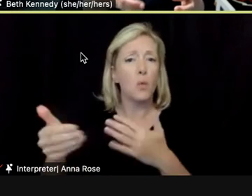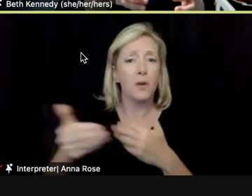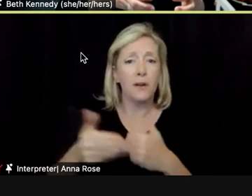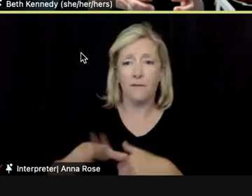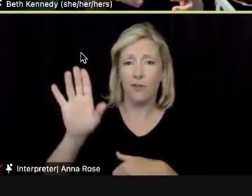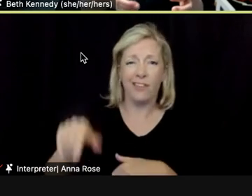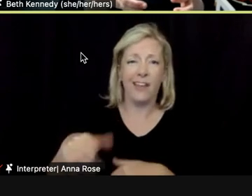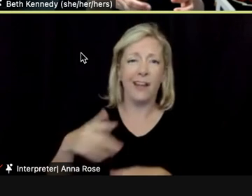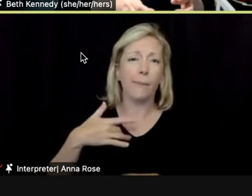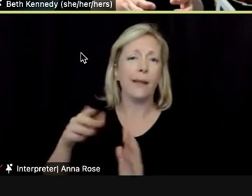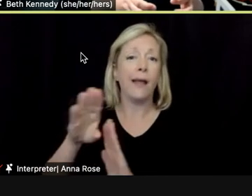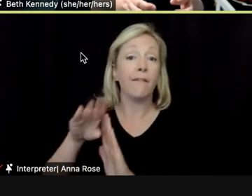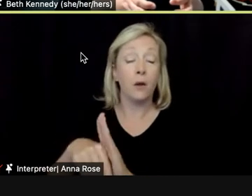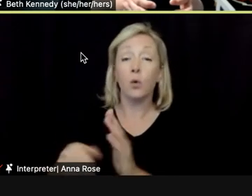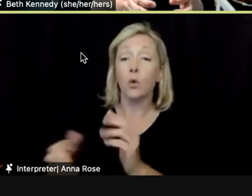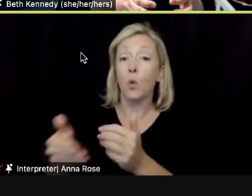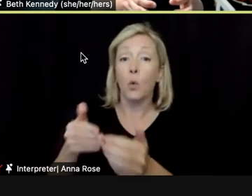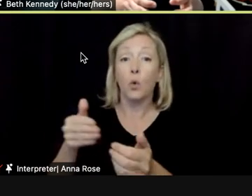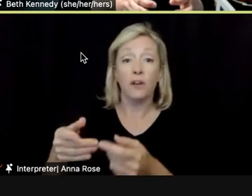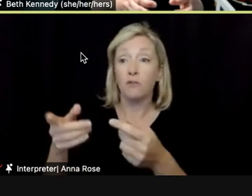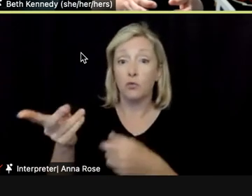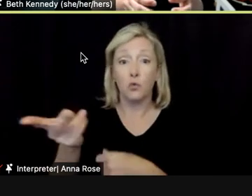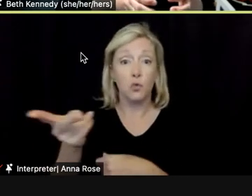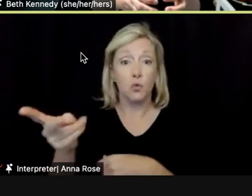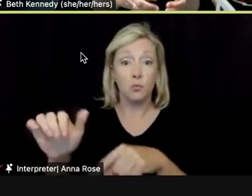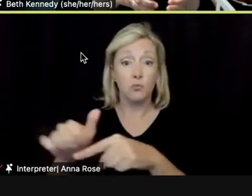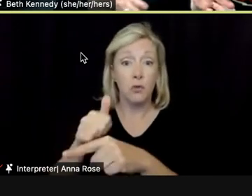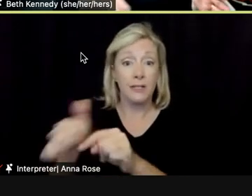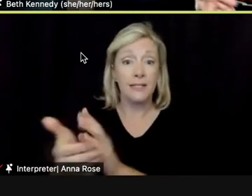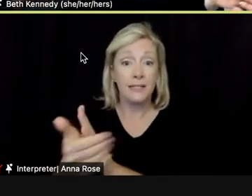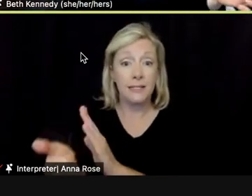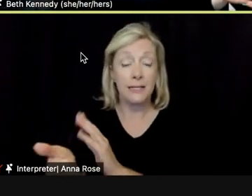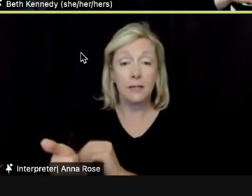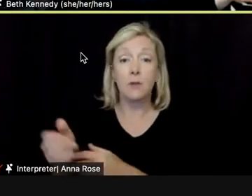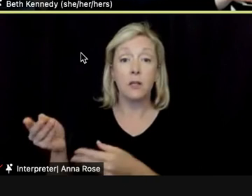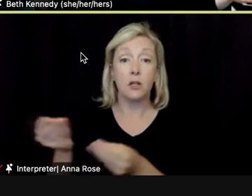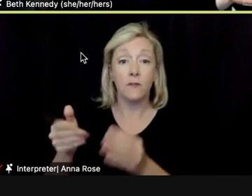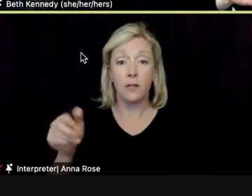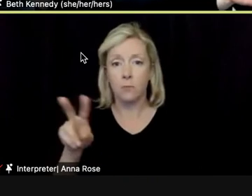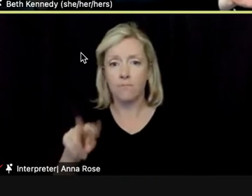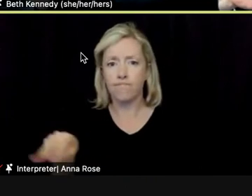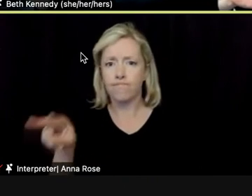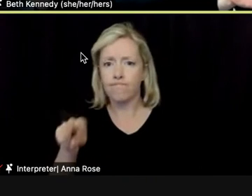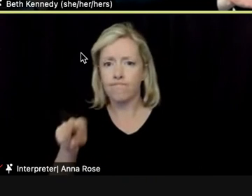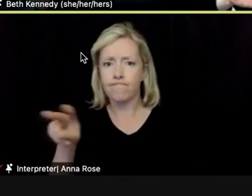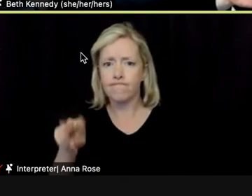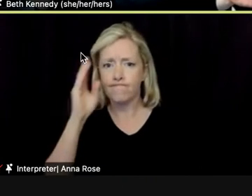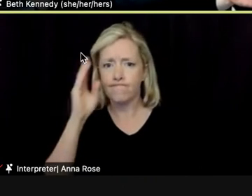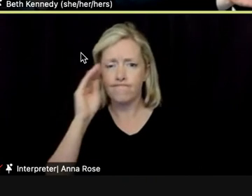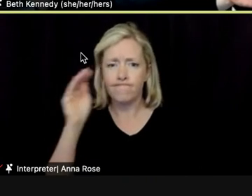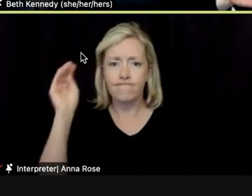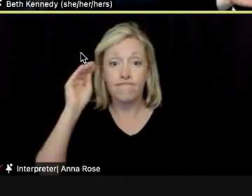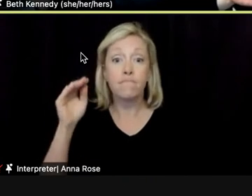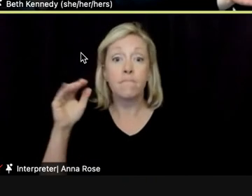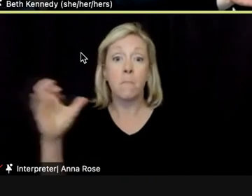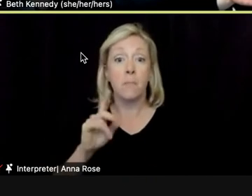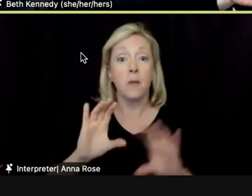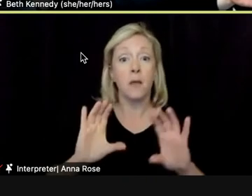that the therapist has worked with the student on, the intervener can then help to integrate those